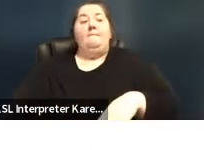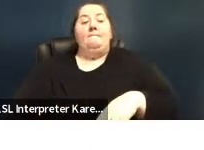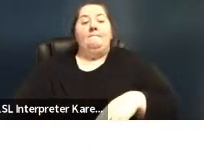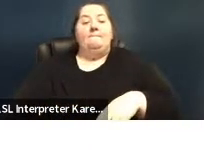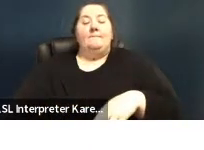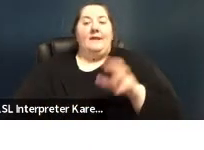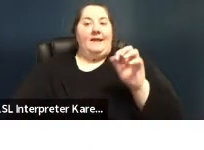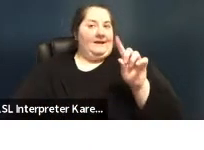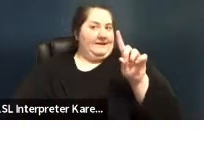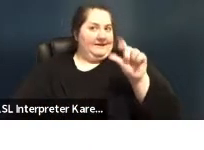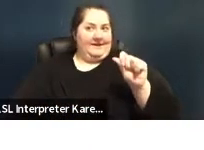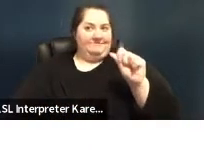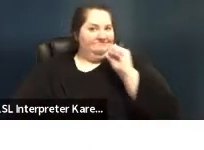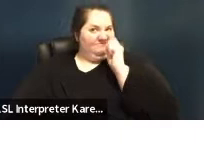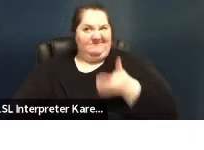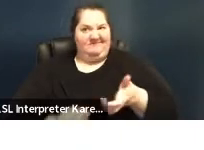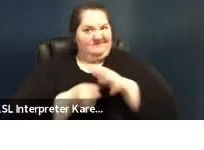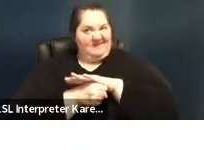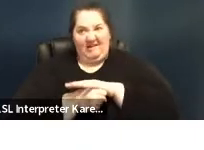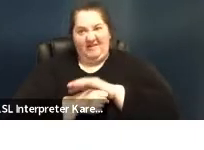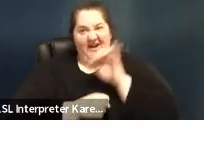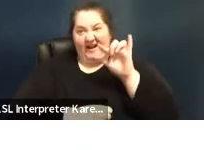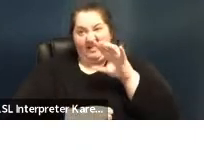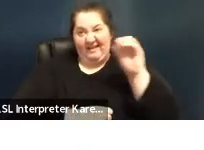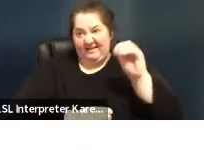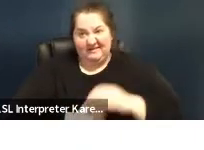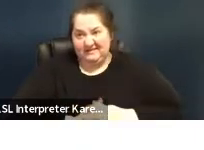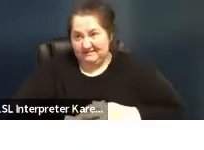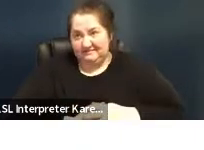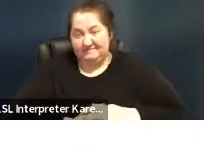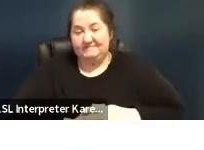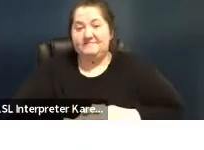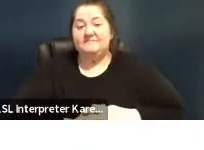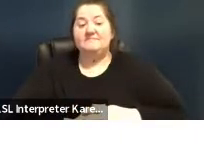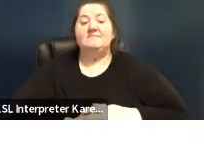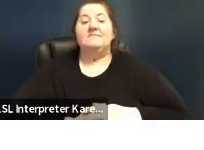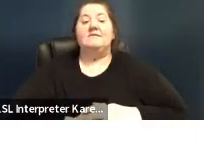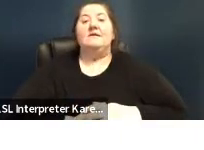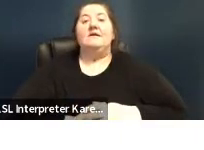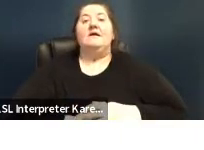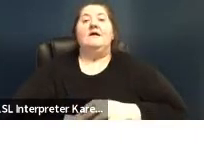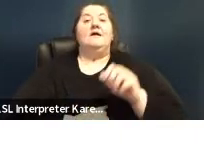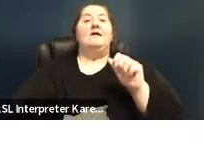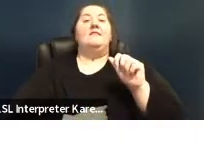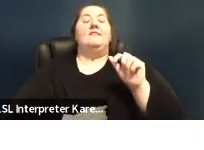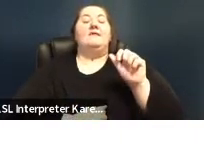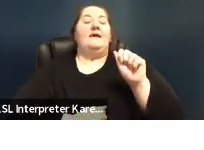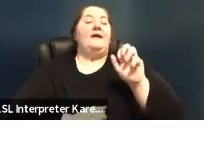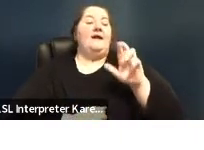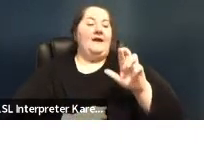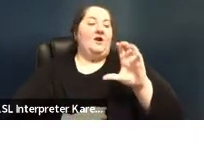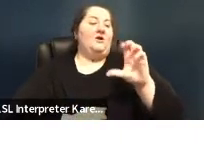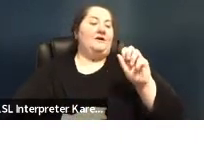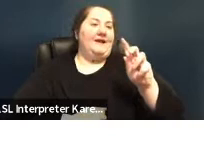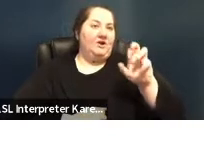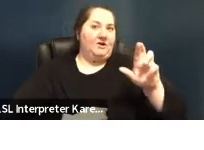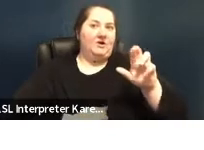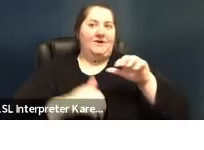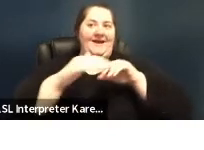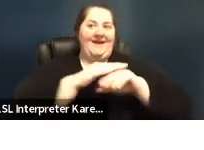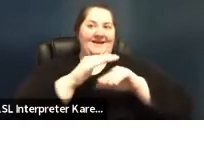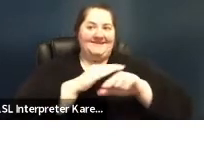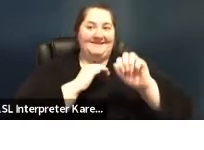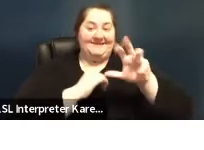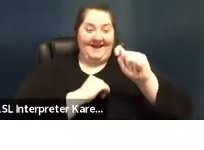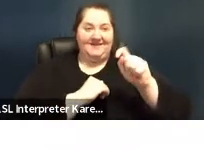ADA does not cover airlines. The Air Carrier Access Act is older than the ADA, like